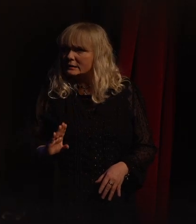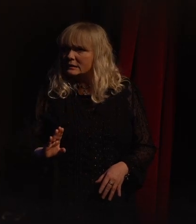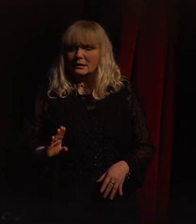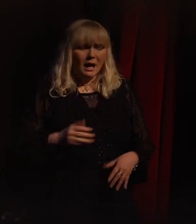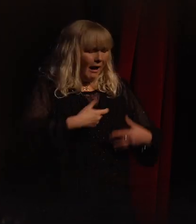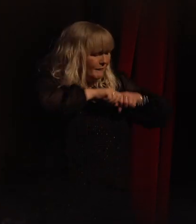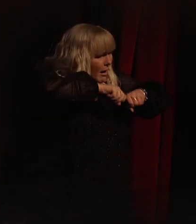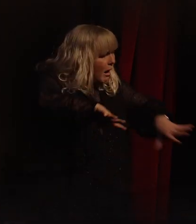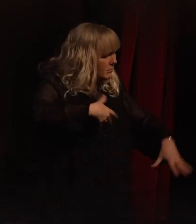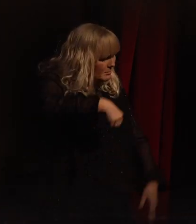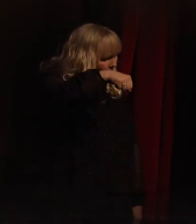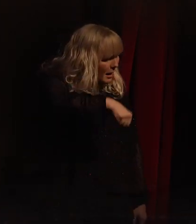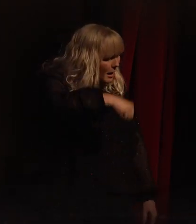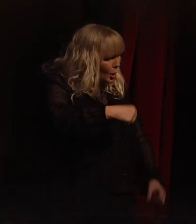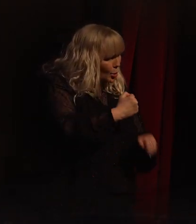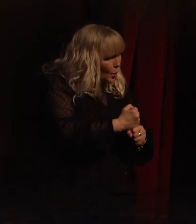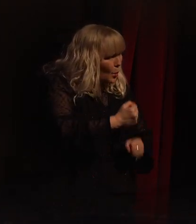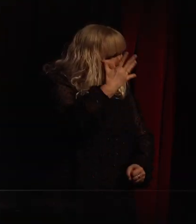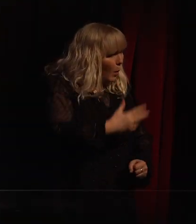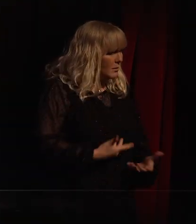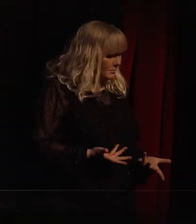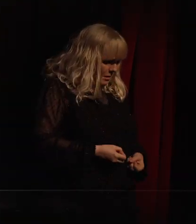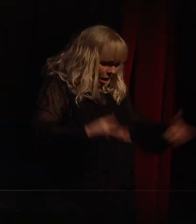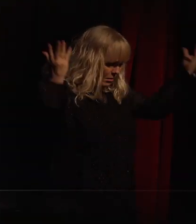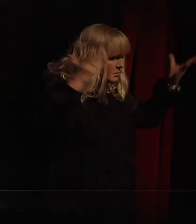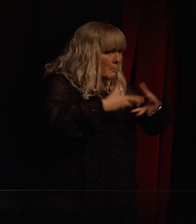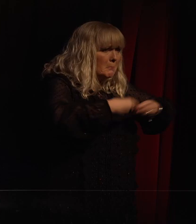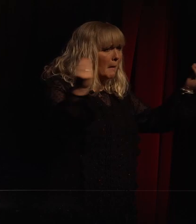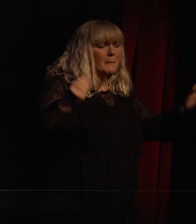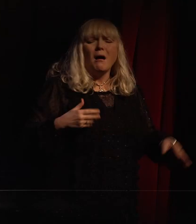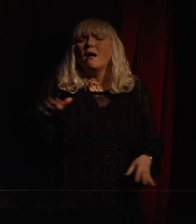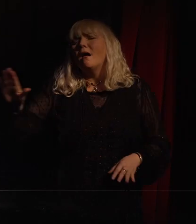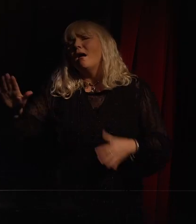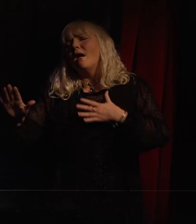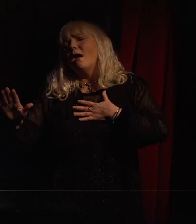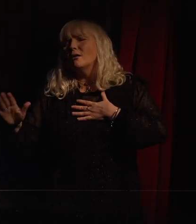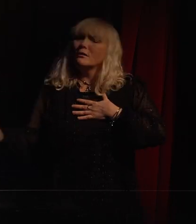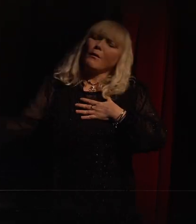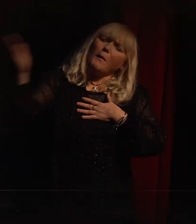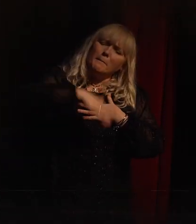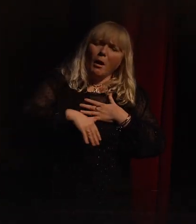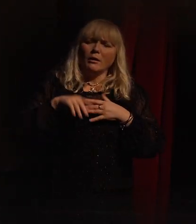Lost my crock of gold. Yes, lost it. Oh dear, let's go. Let's just see if we can go find it.